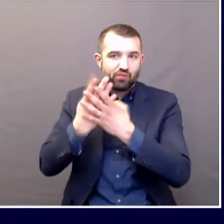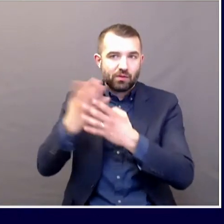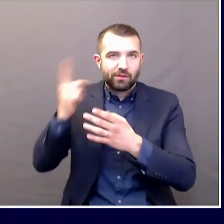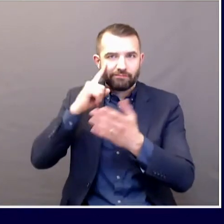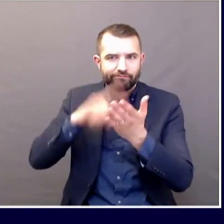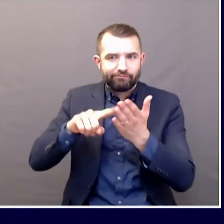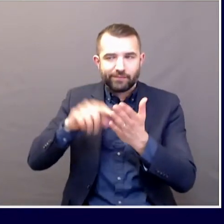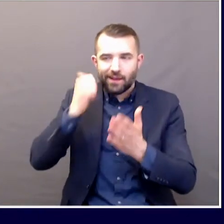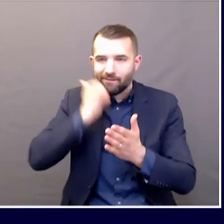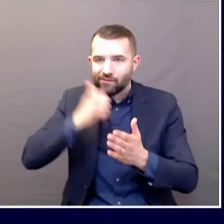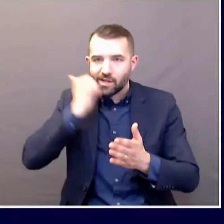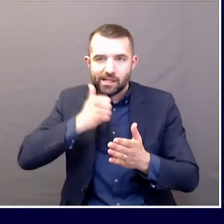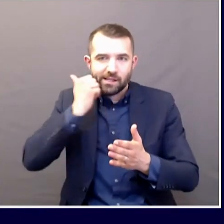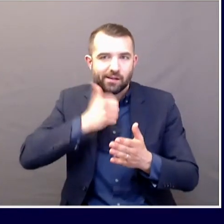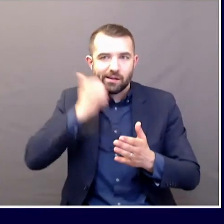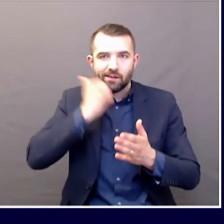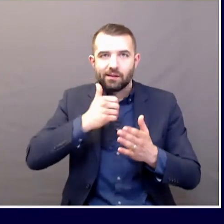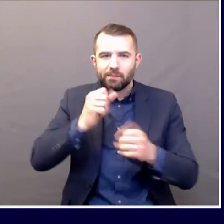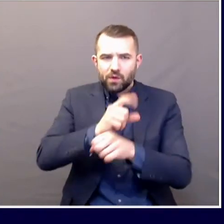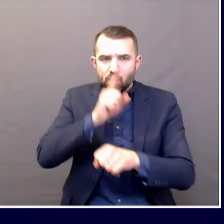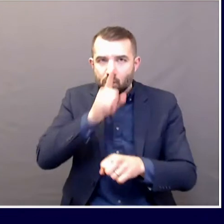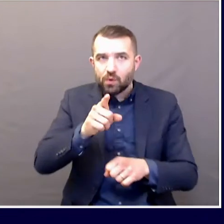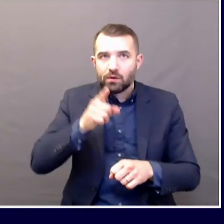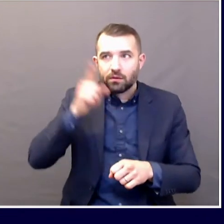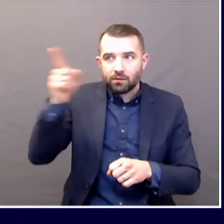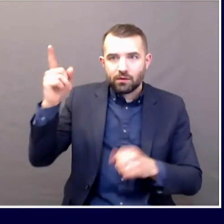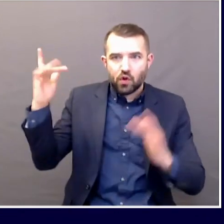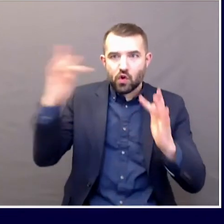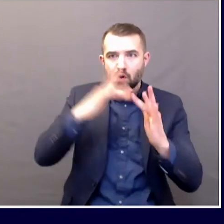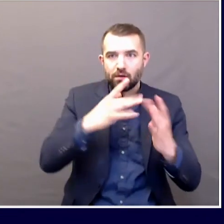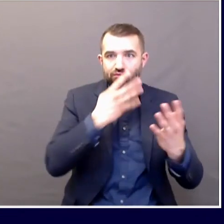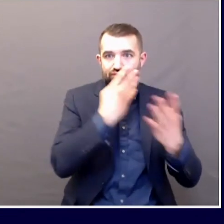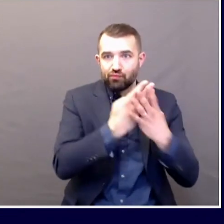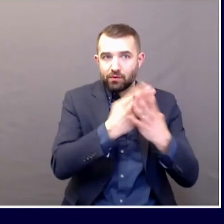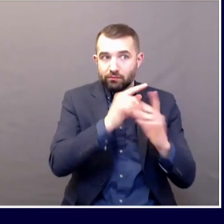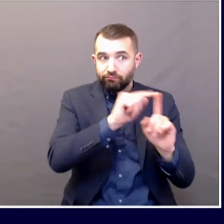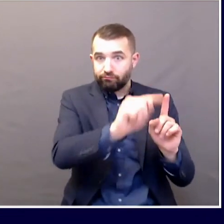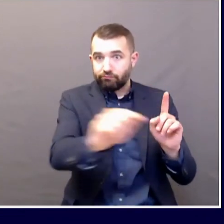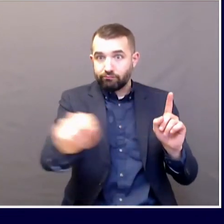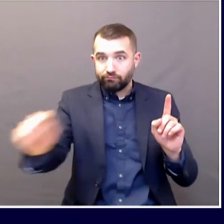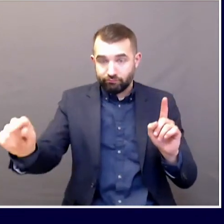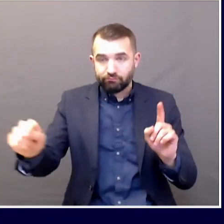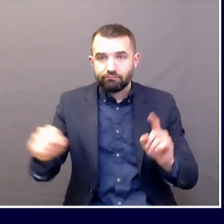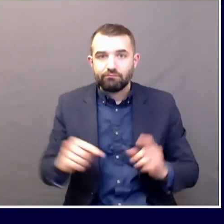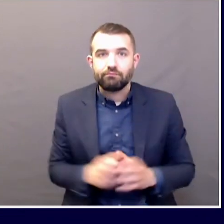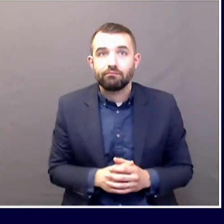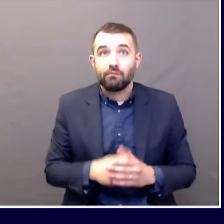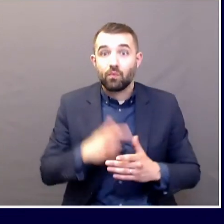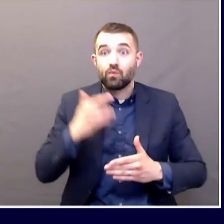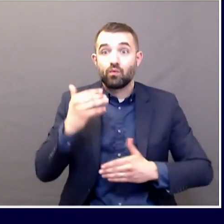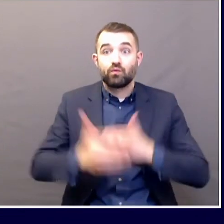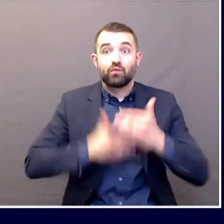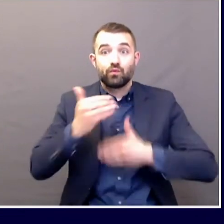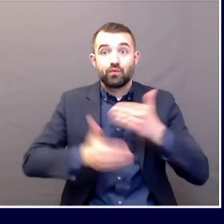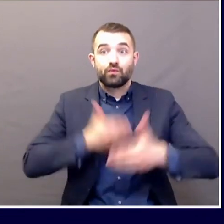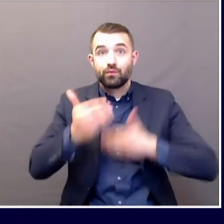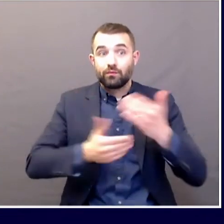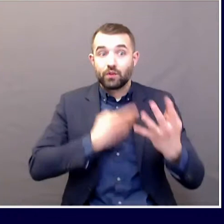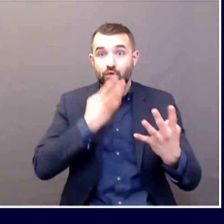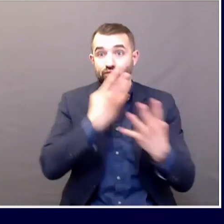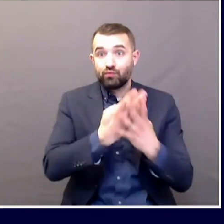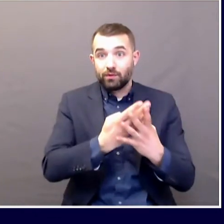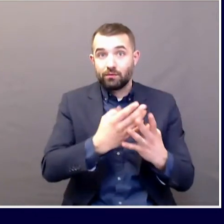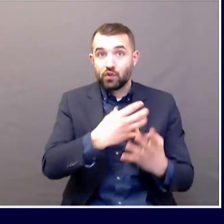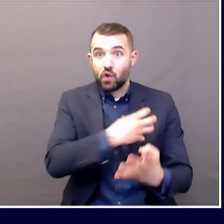that they were talking with jails about. Big picture, the process to vaccinate corrections officers at the jail level was something that